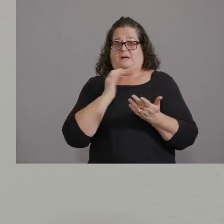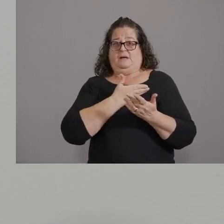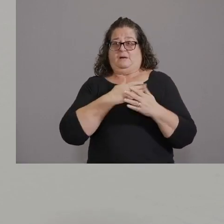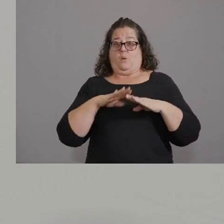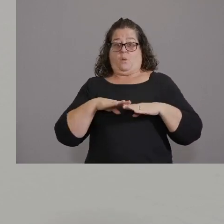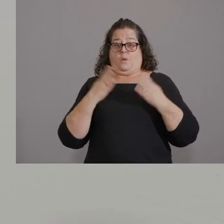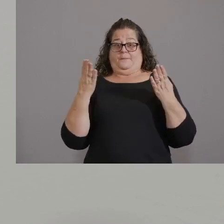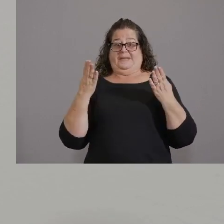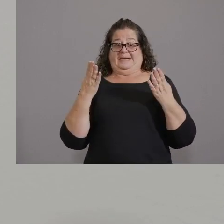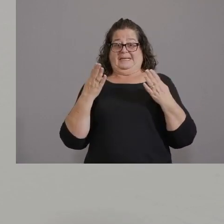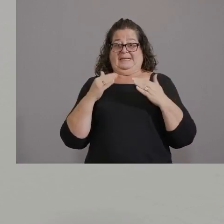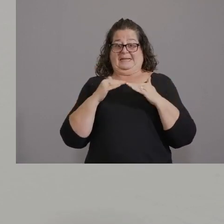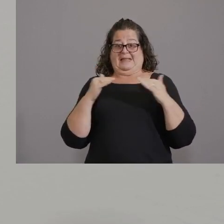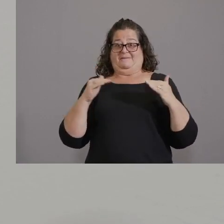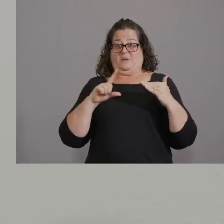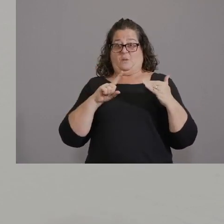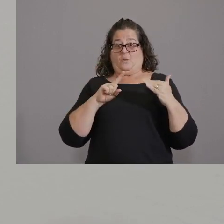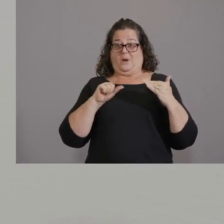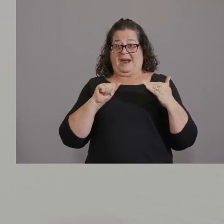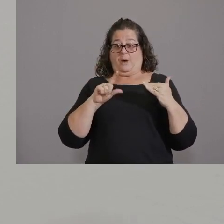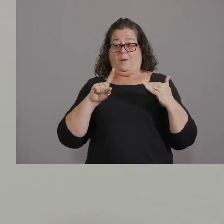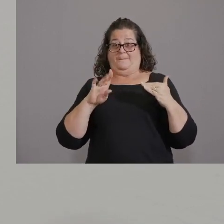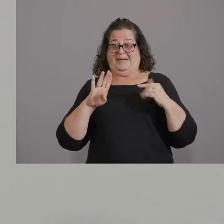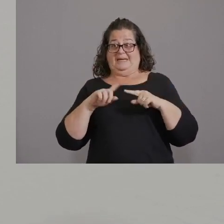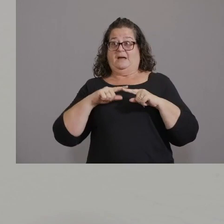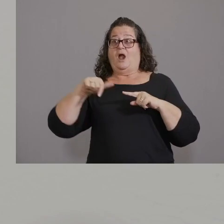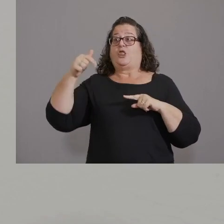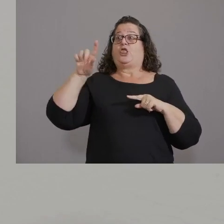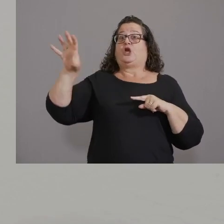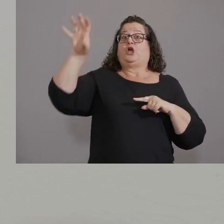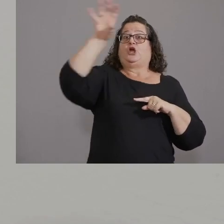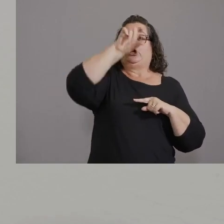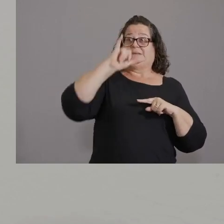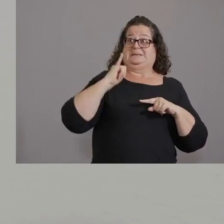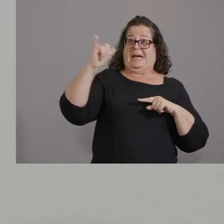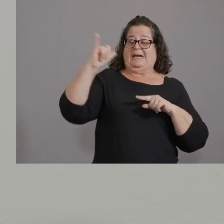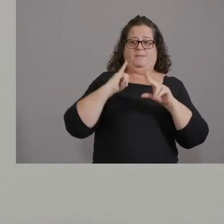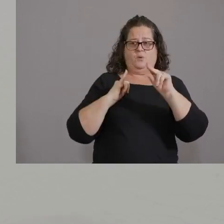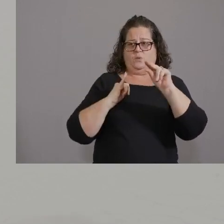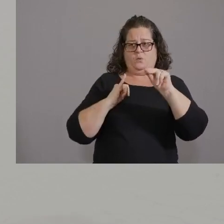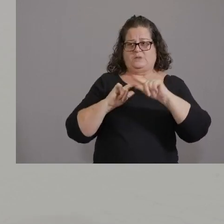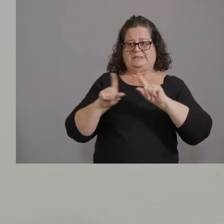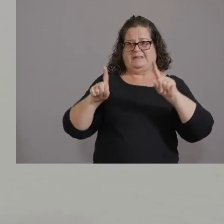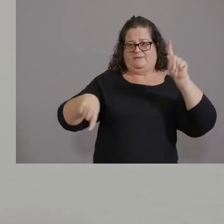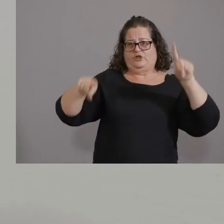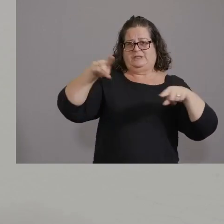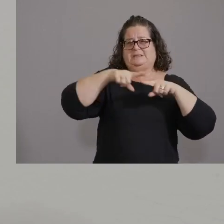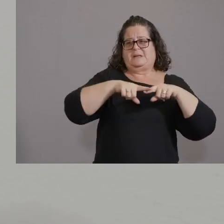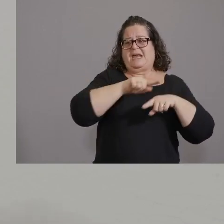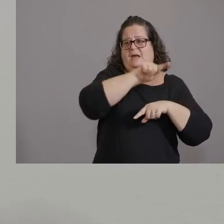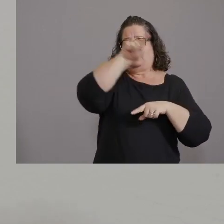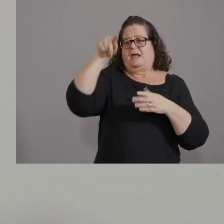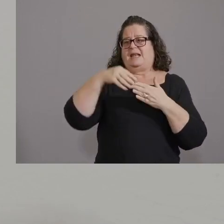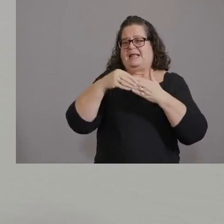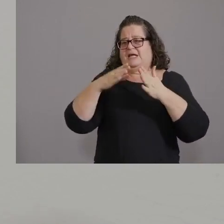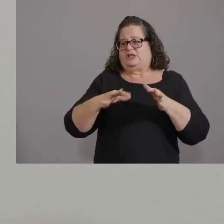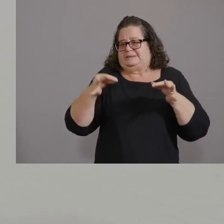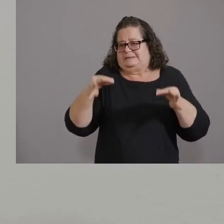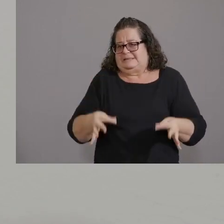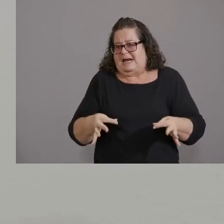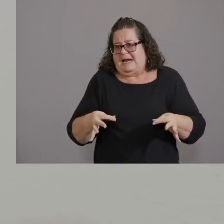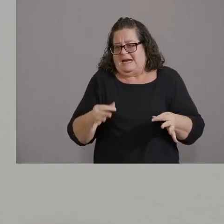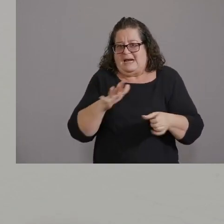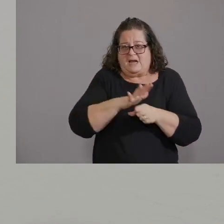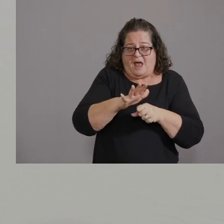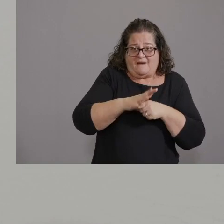to it's available for them, but if they don't have the vaccine supply, which we understand